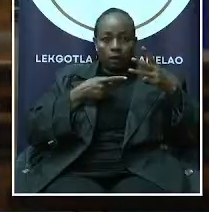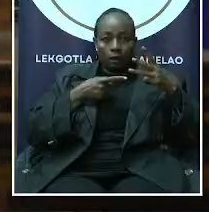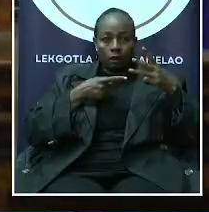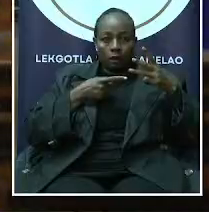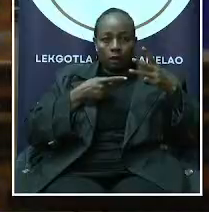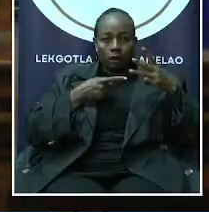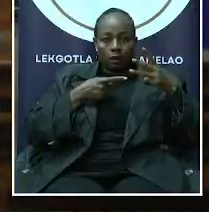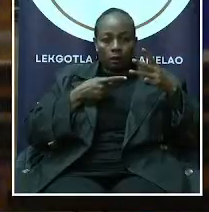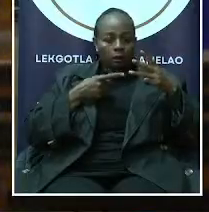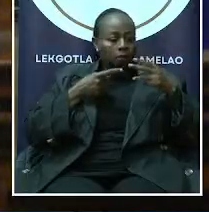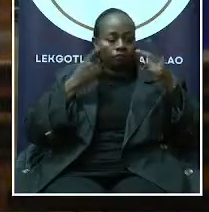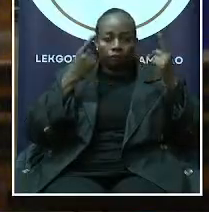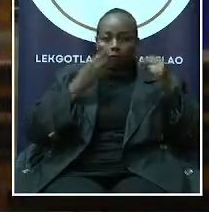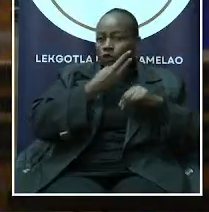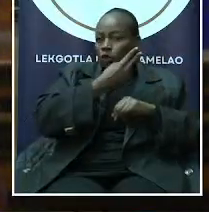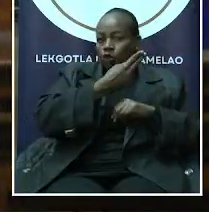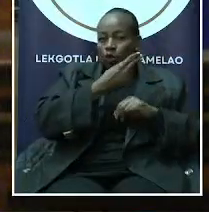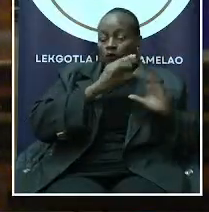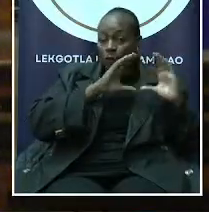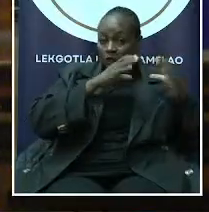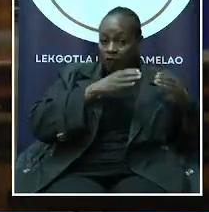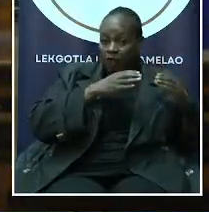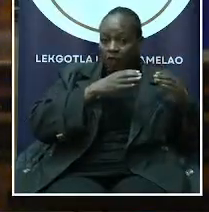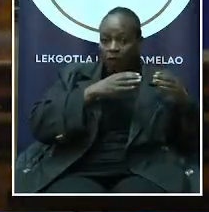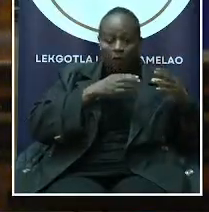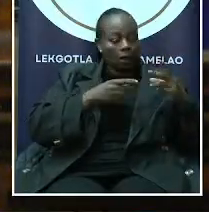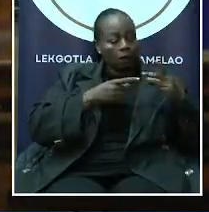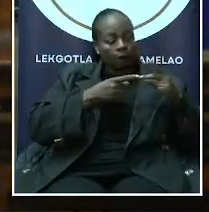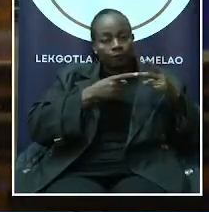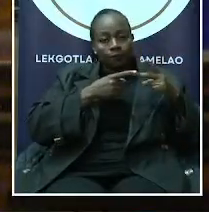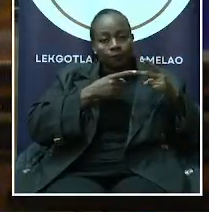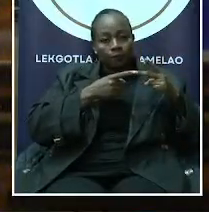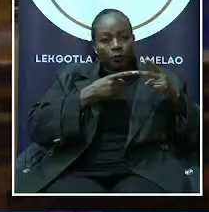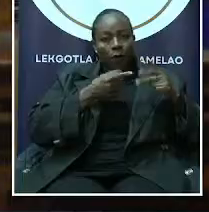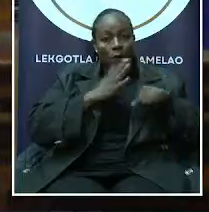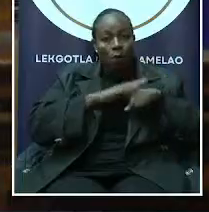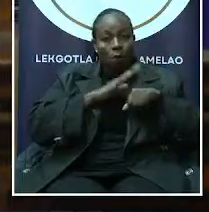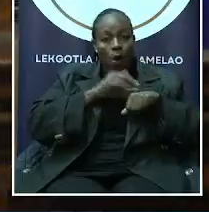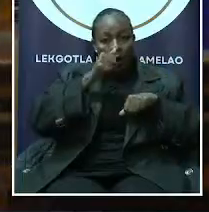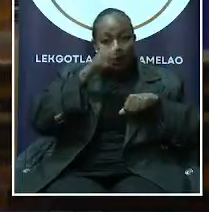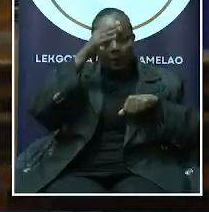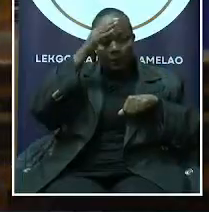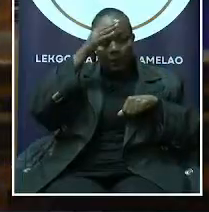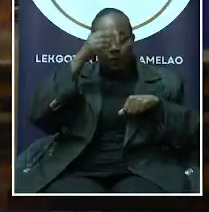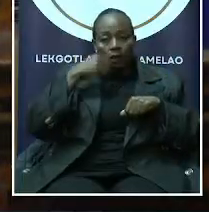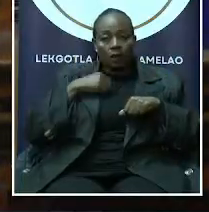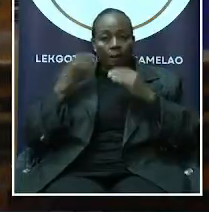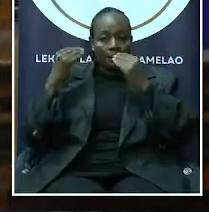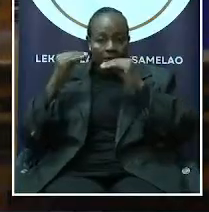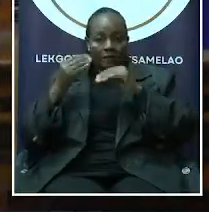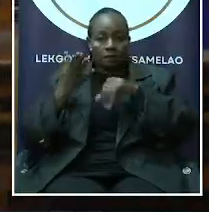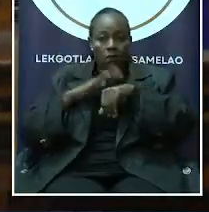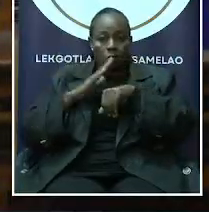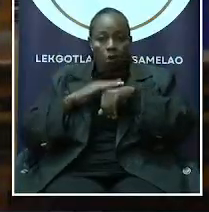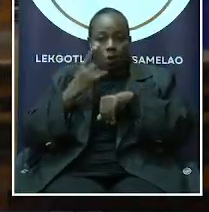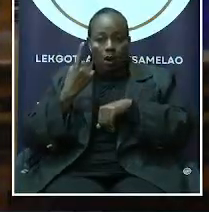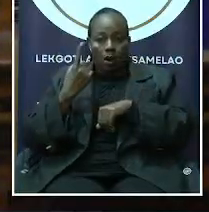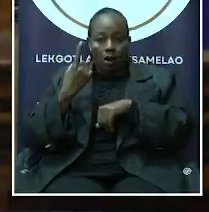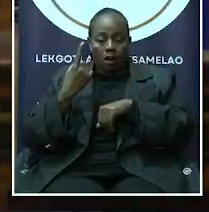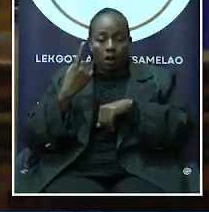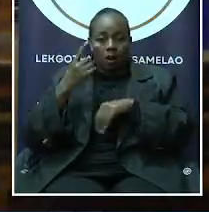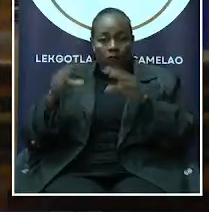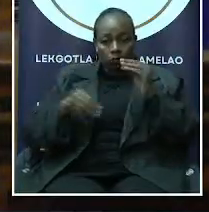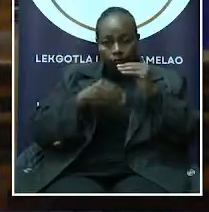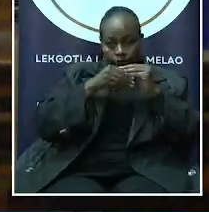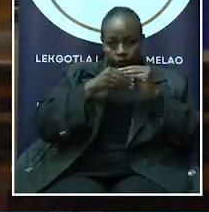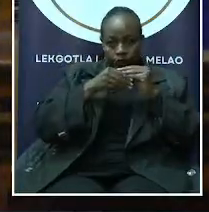So we already have 2 from civic. So we have 1 left from academic and 2 left from business. So if you want to have inputs,